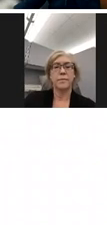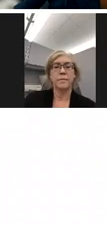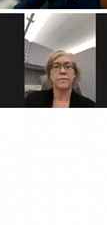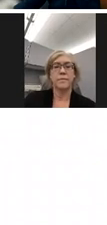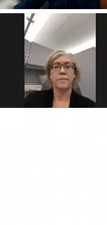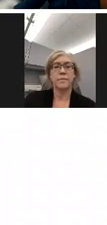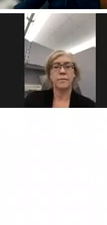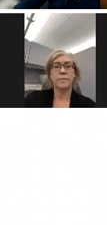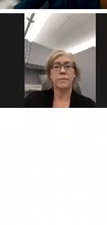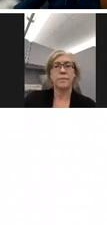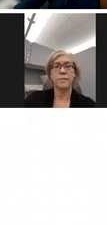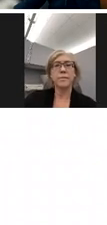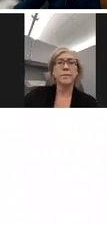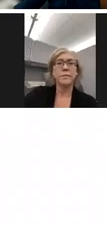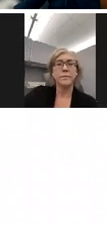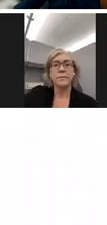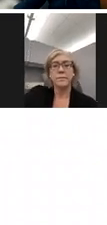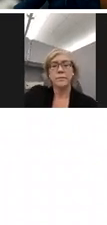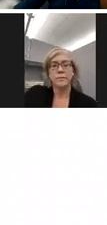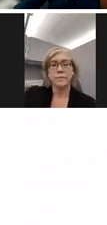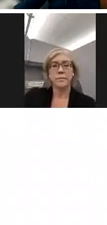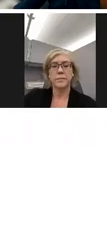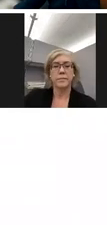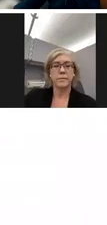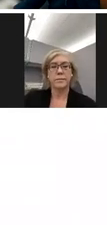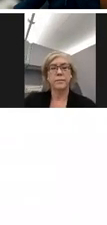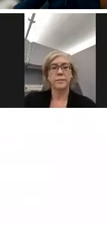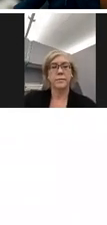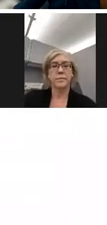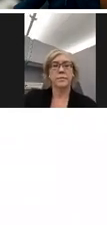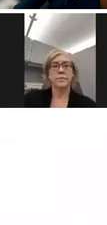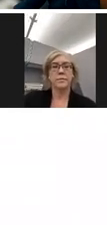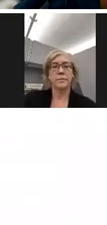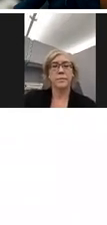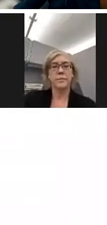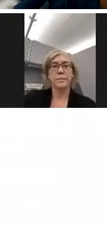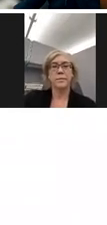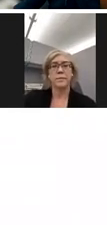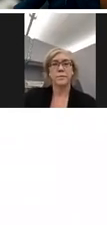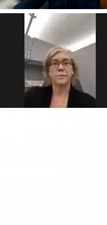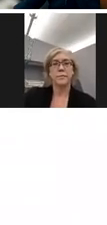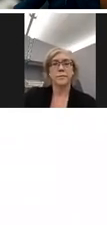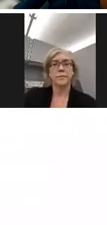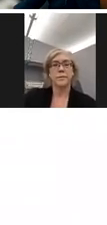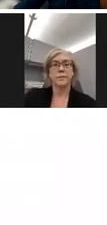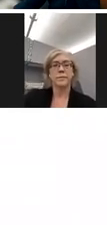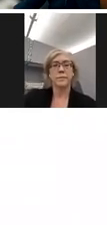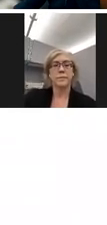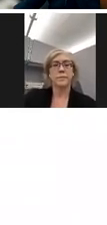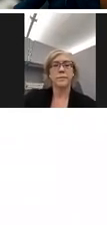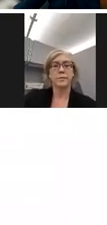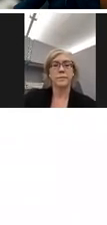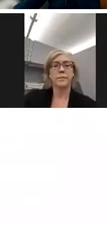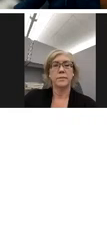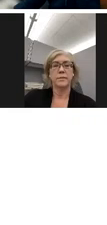what working may do to impact their benefit, to offer work incentives, and to coordinate the delivery of workforce services and